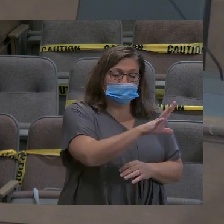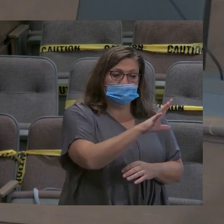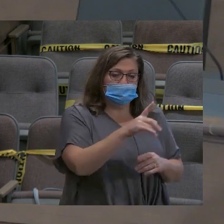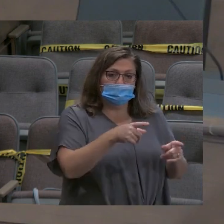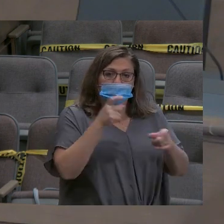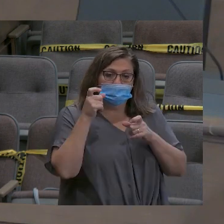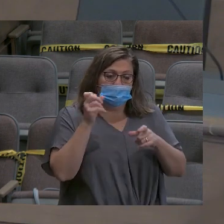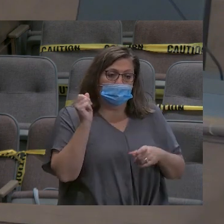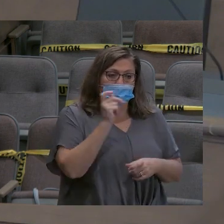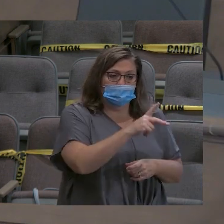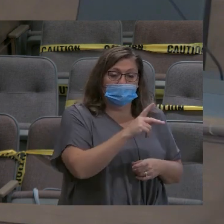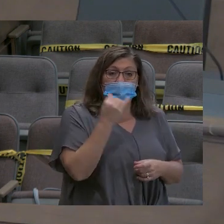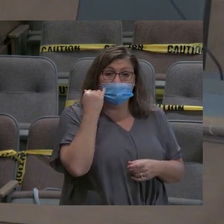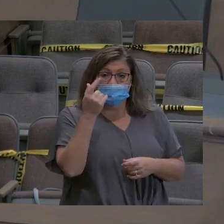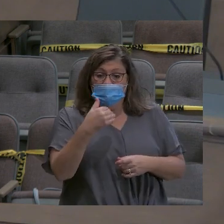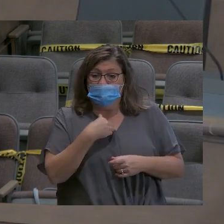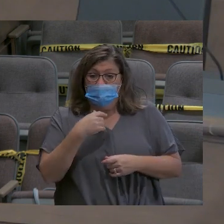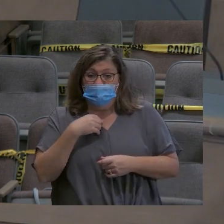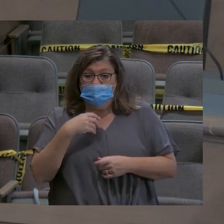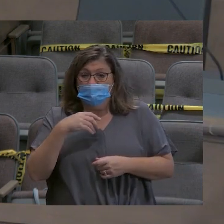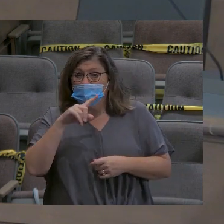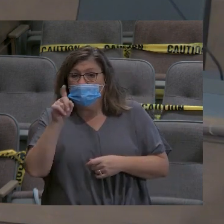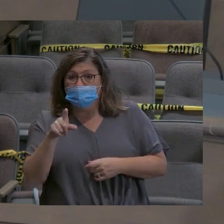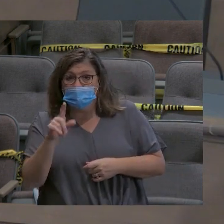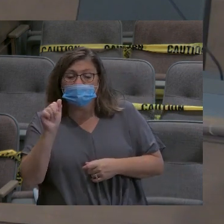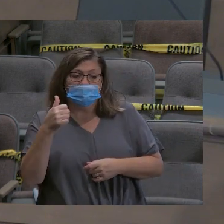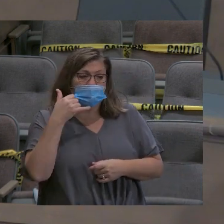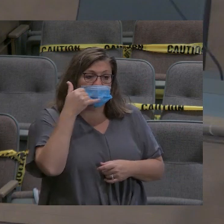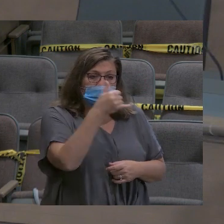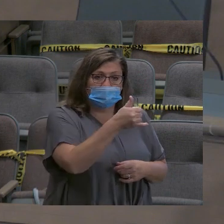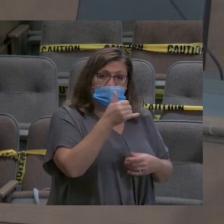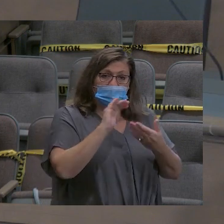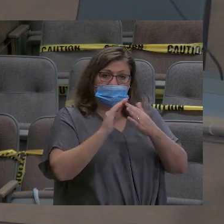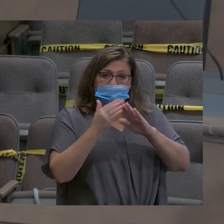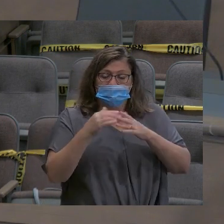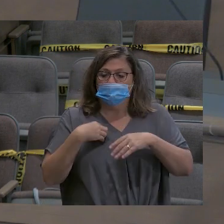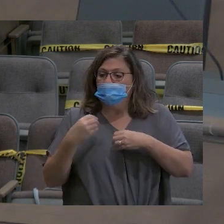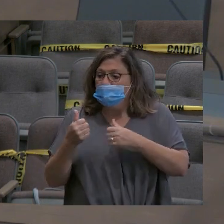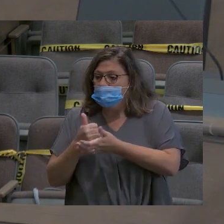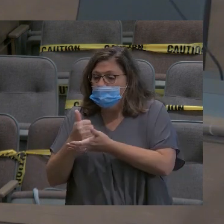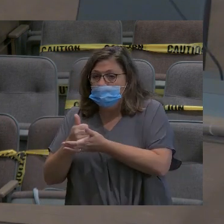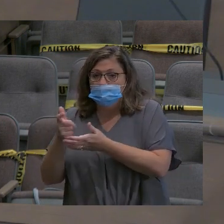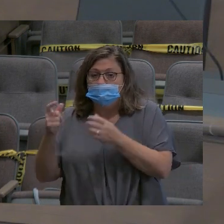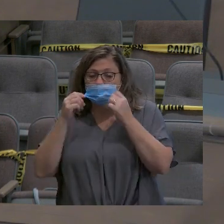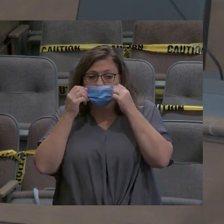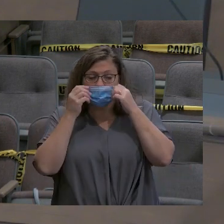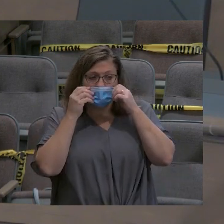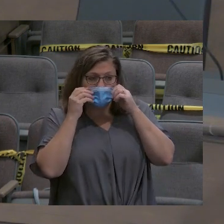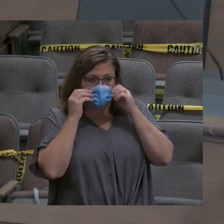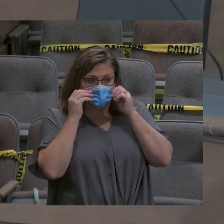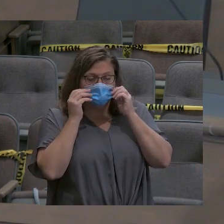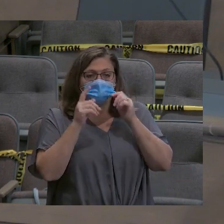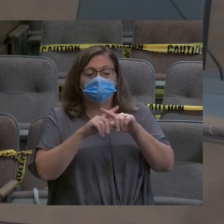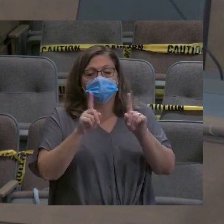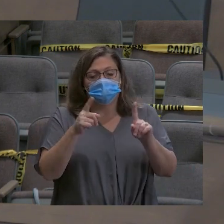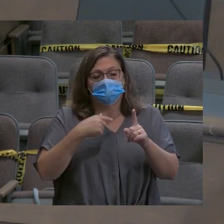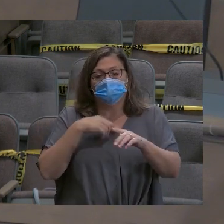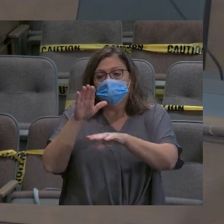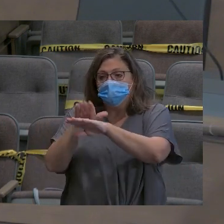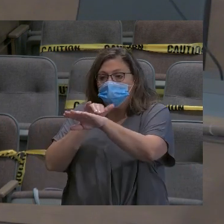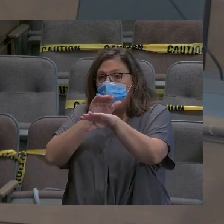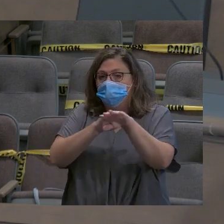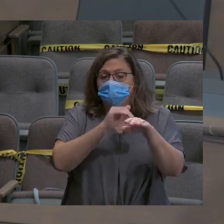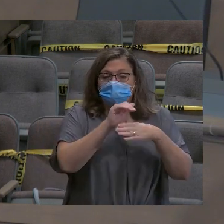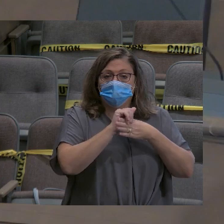If you have any questions about it, you can call the city. We can give you assistance. But again, we would call upon community